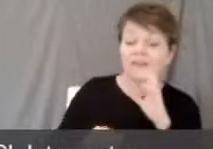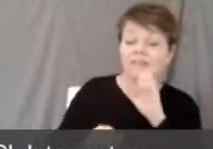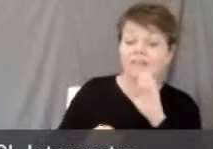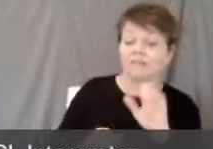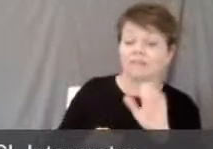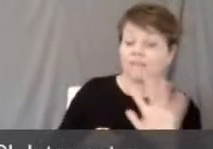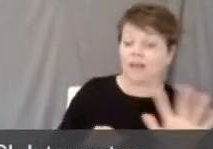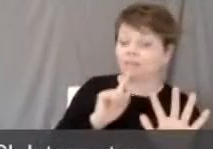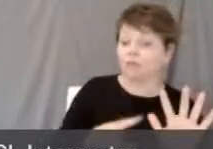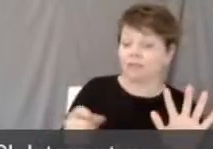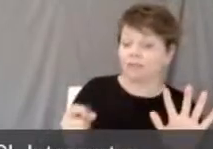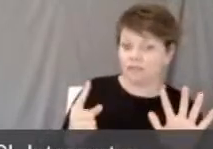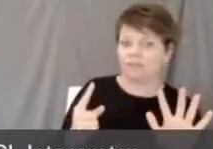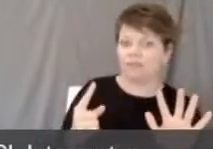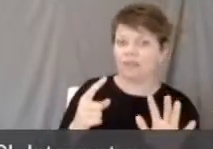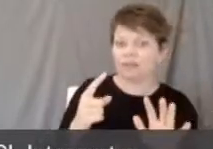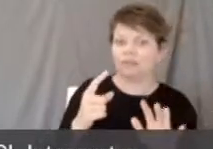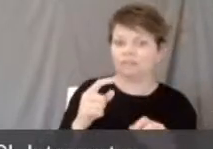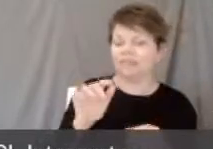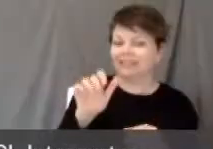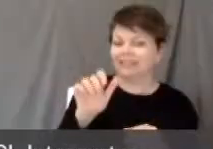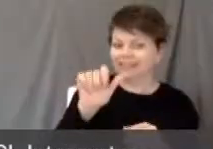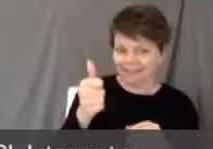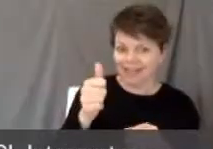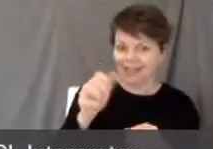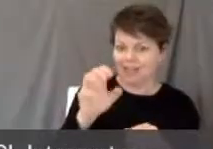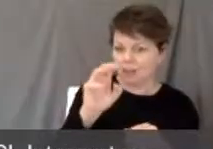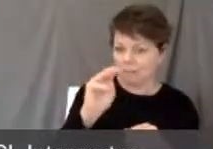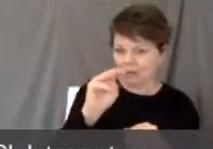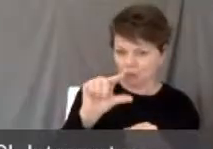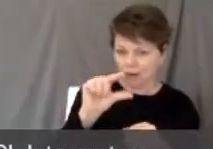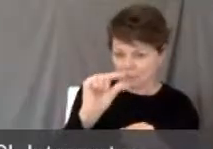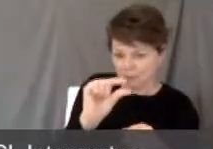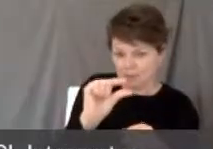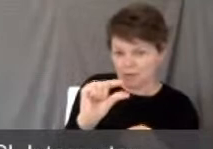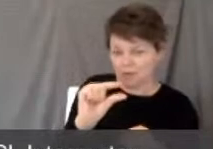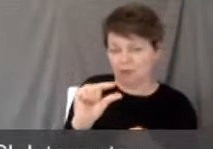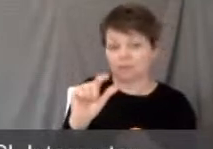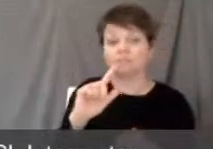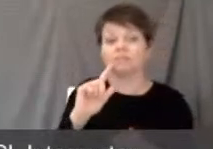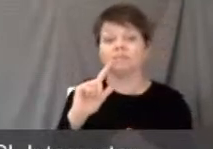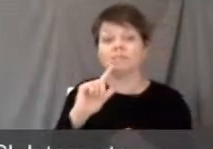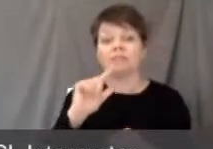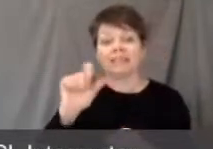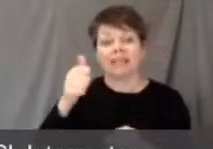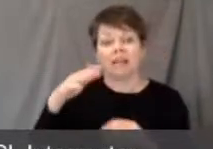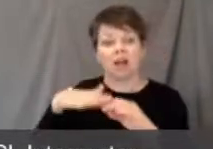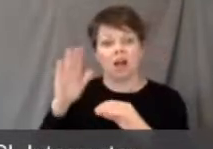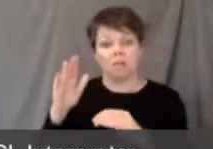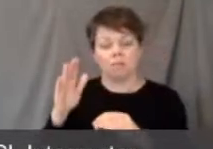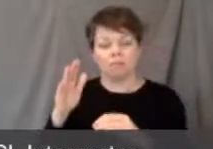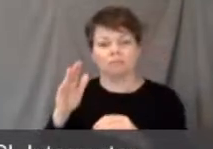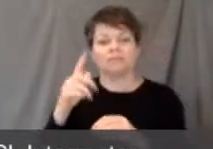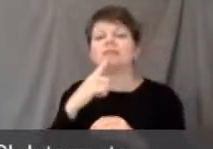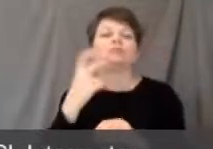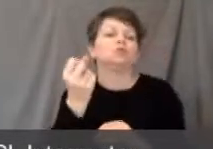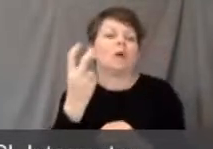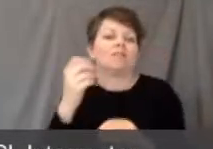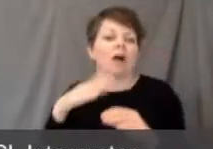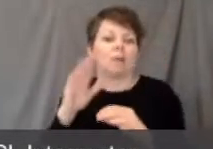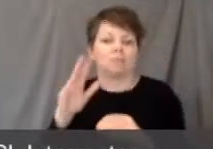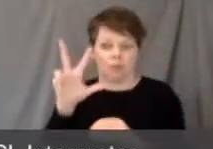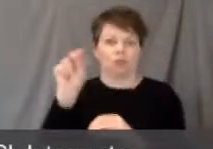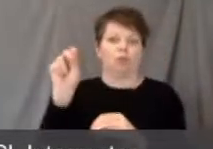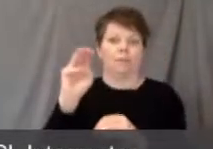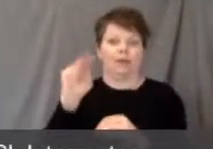10 microgram, and then you have the 12 and up who have the 30. So how does that work? If you have an 11-year-old who then in 3